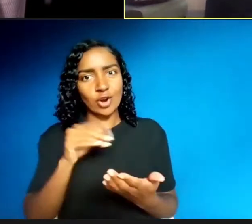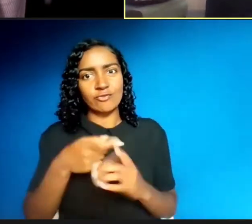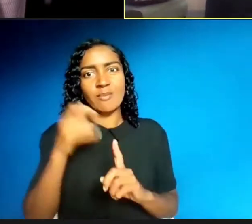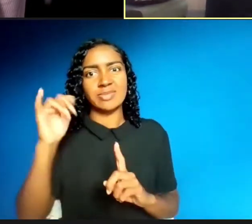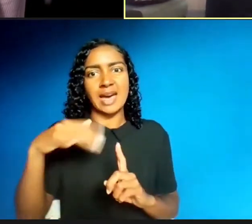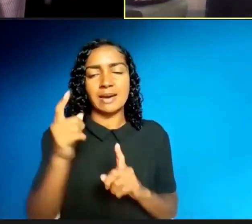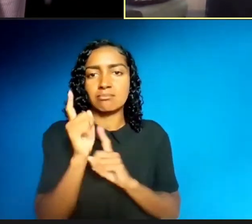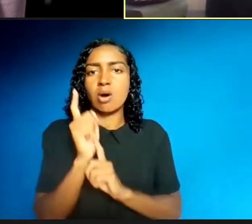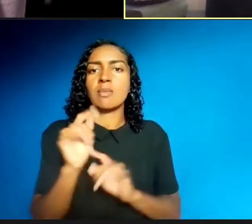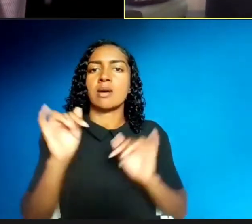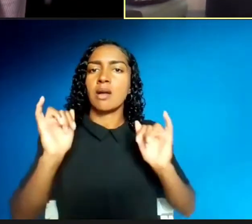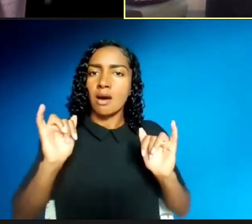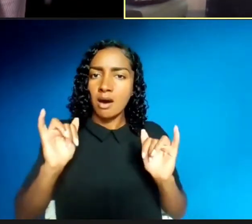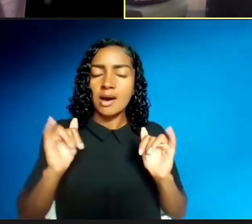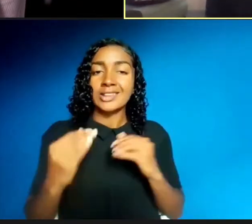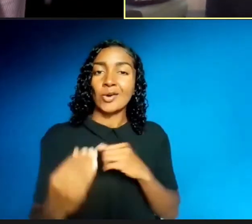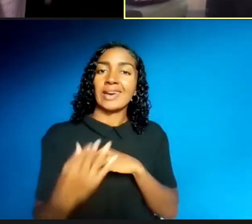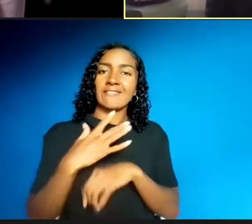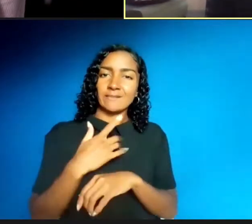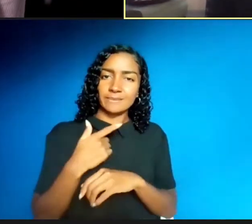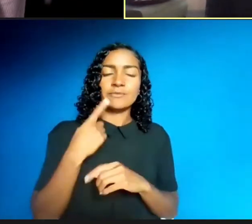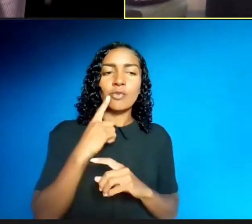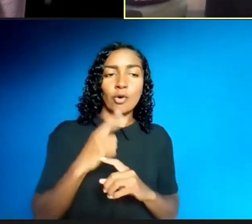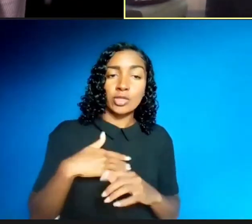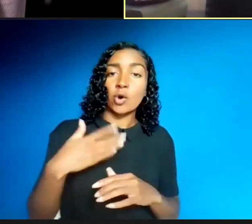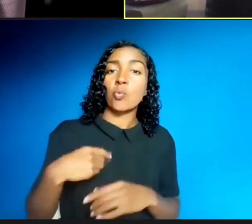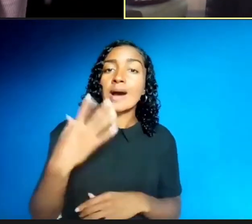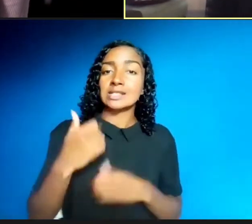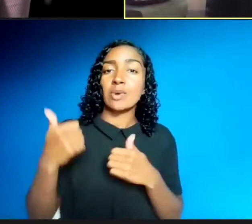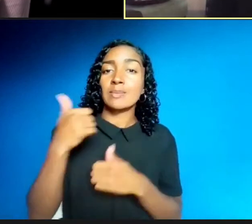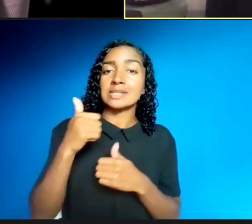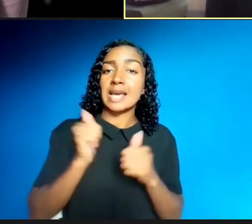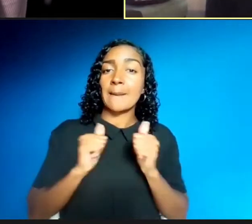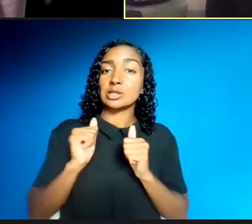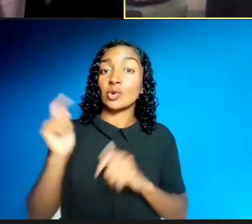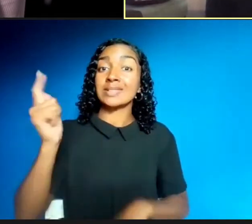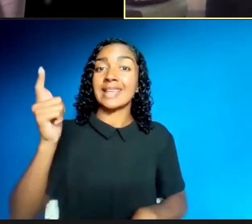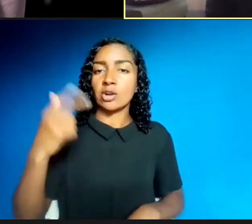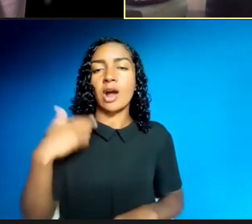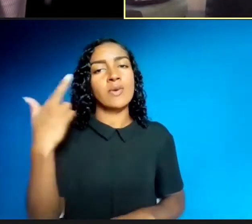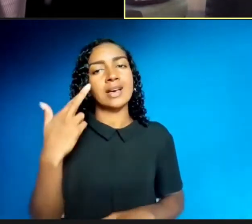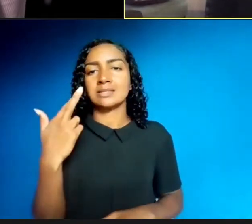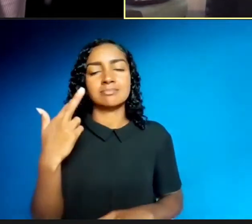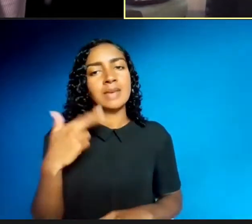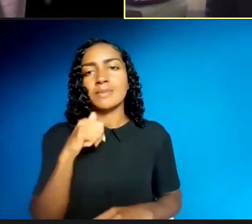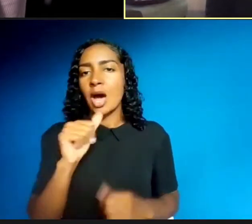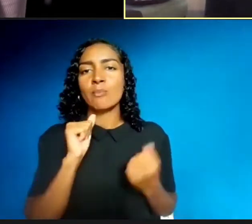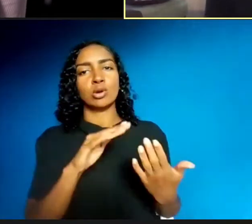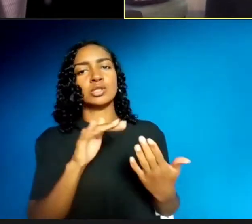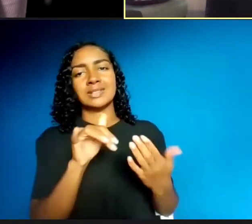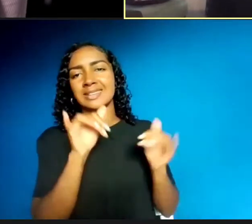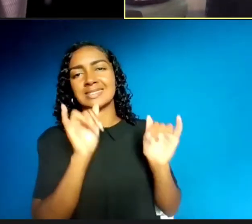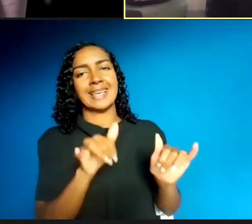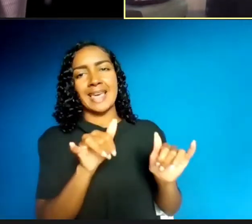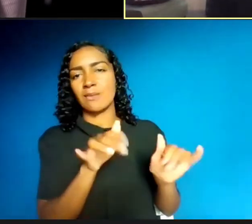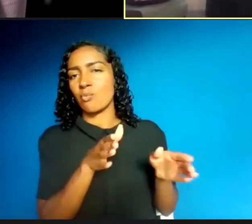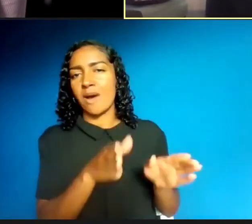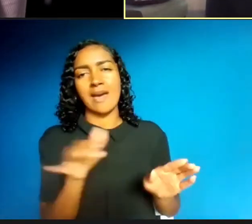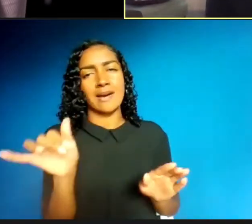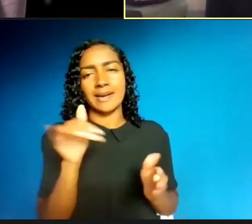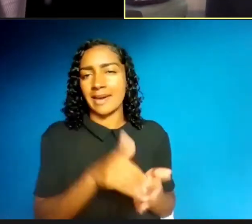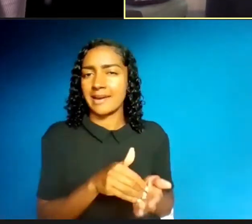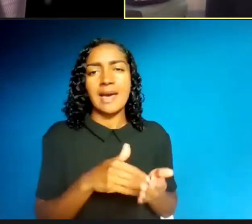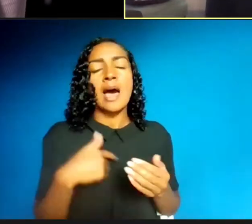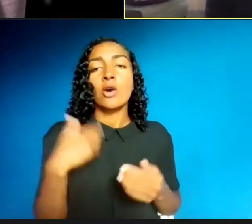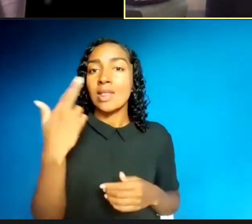then informed, like when we did the white supremacy episode years later, I was like, yeah, I'm not doing that again. There's no part of me that goes, I'm going to go back, because I